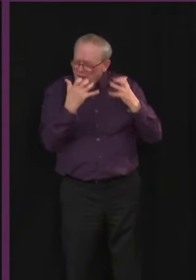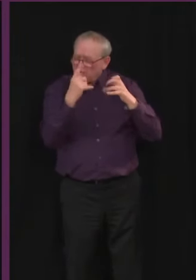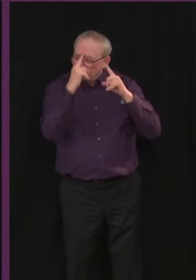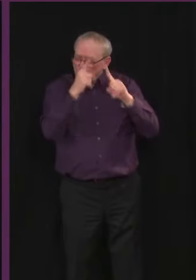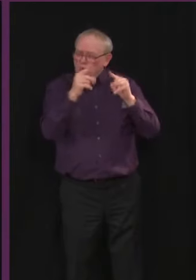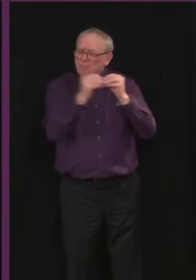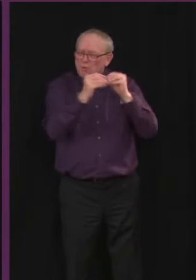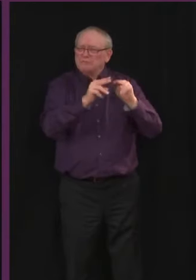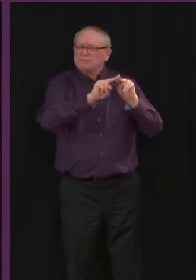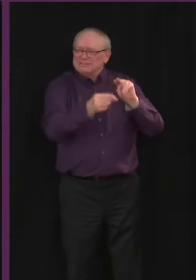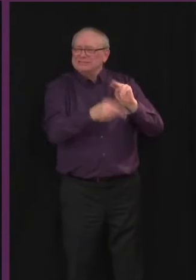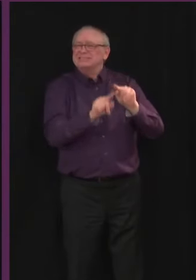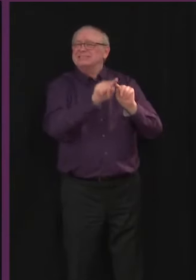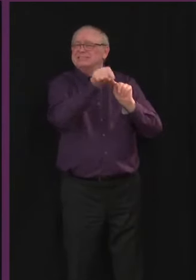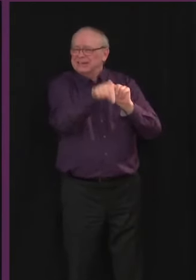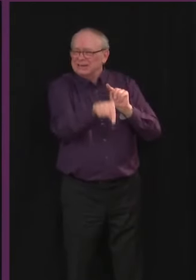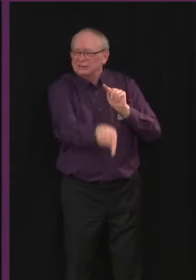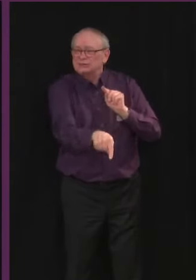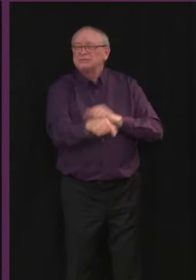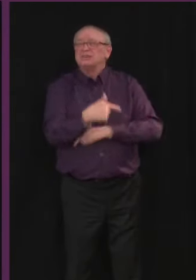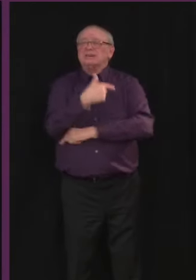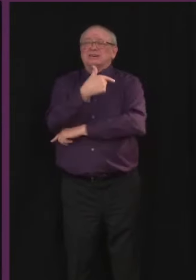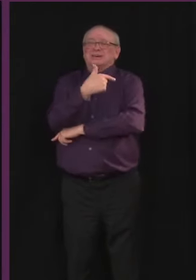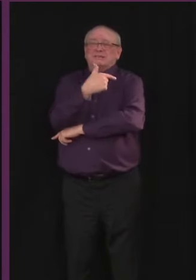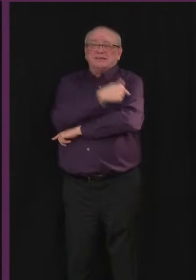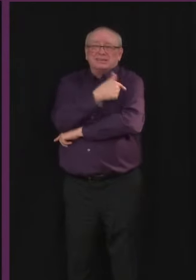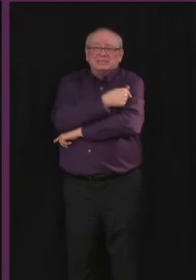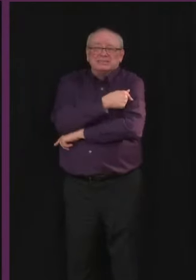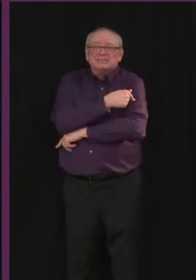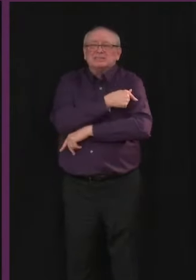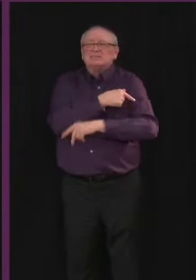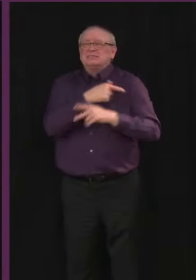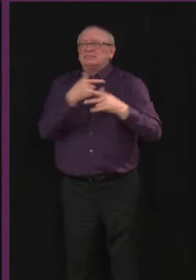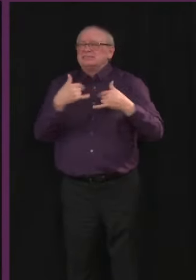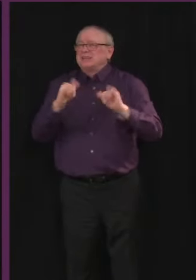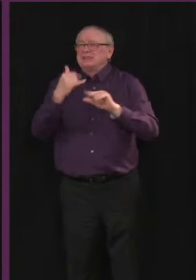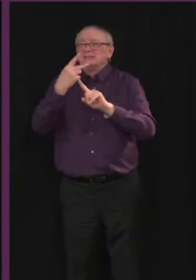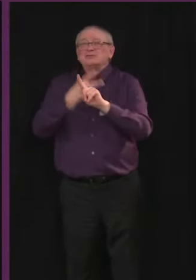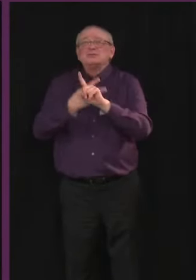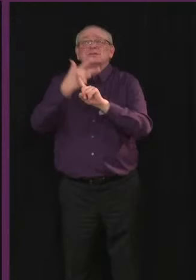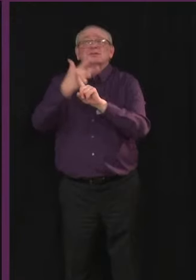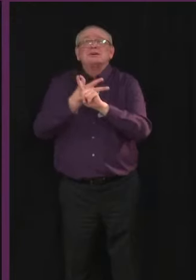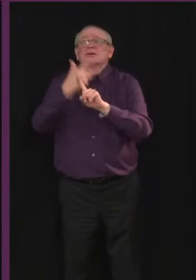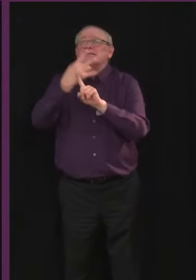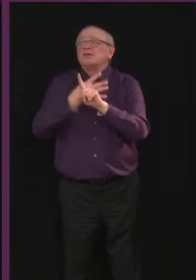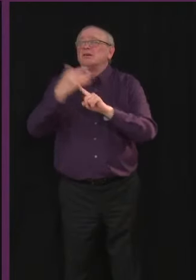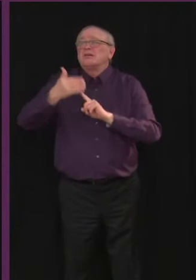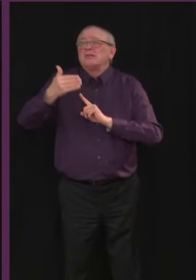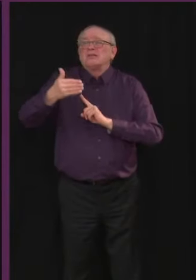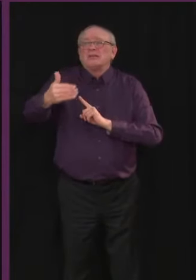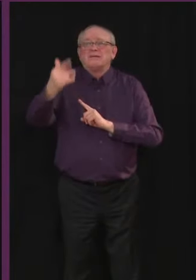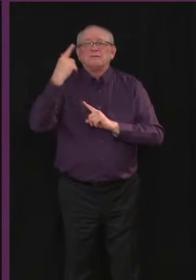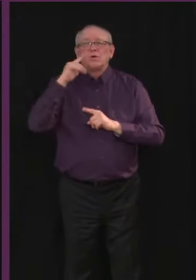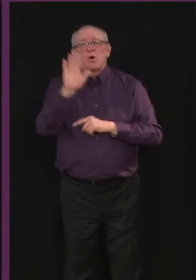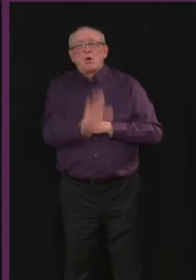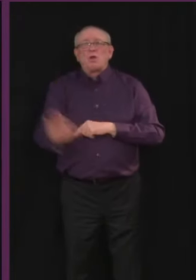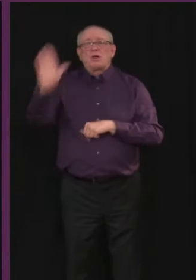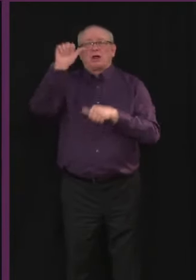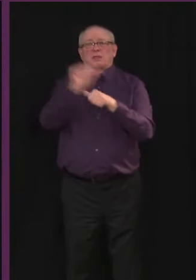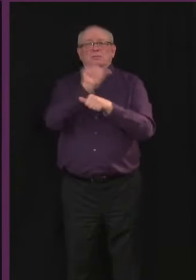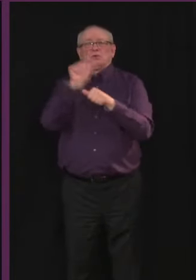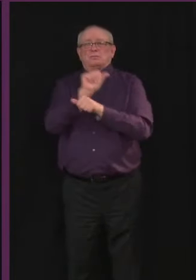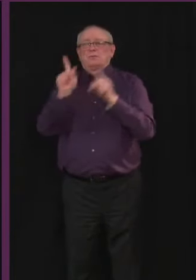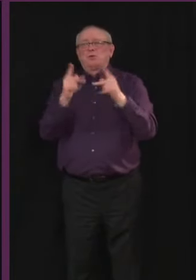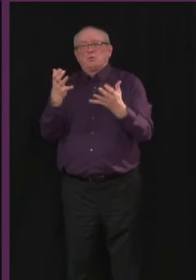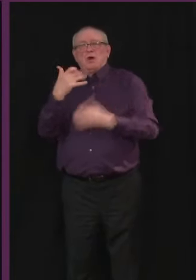more months to reach the majority of our population. All this means we must be extra cautious. If given